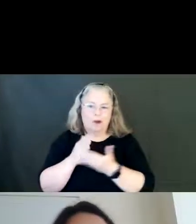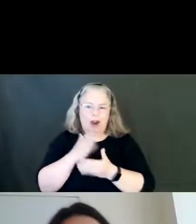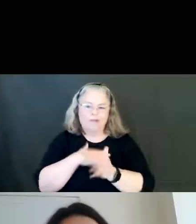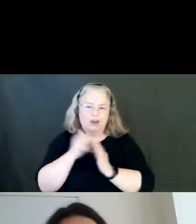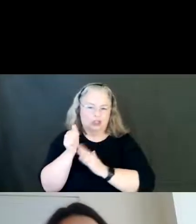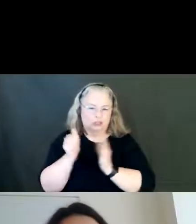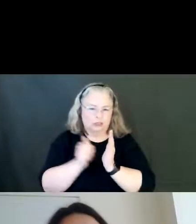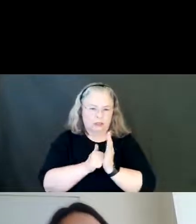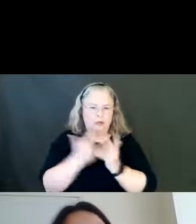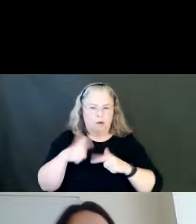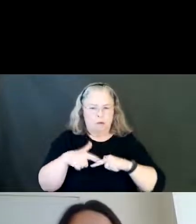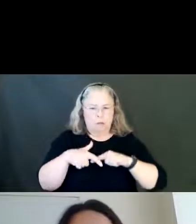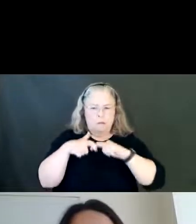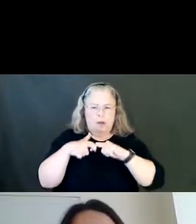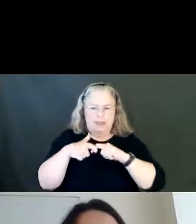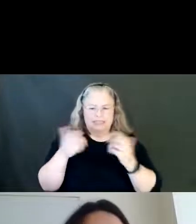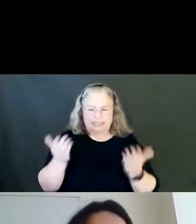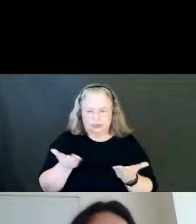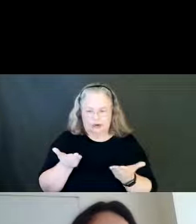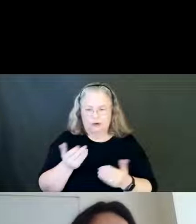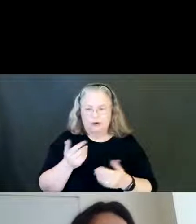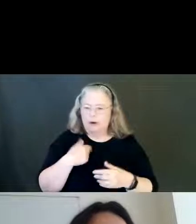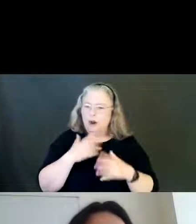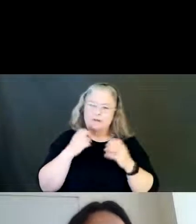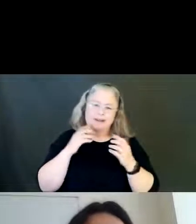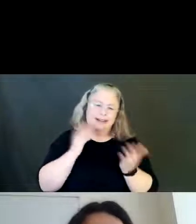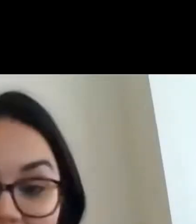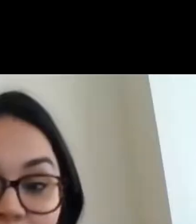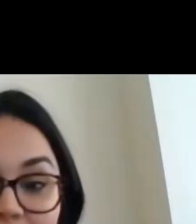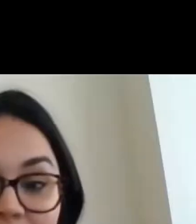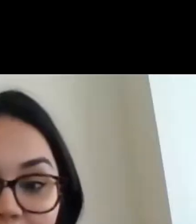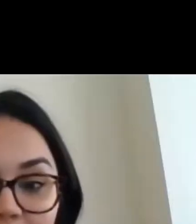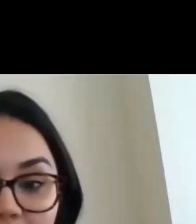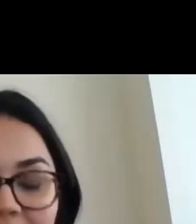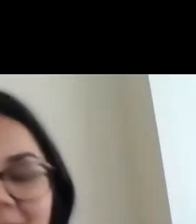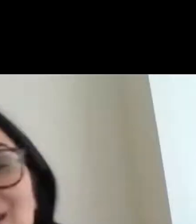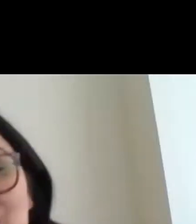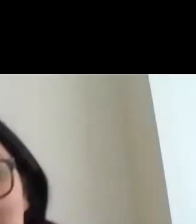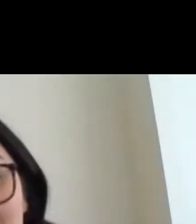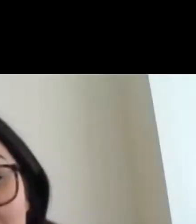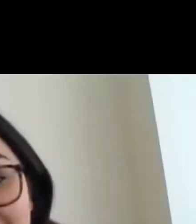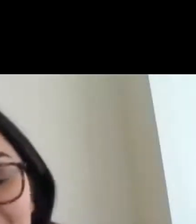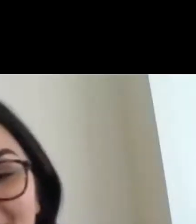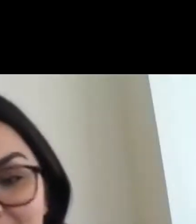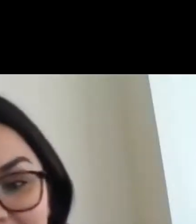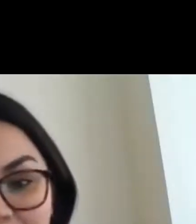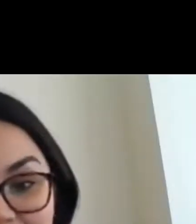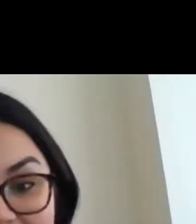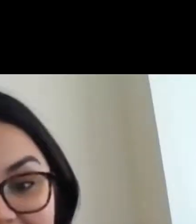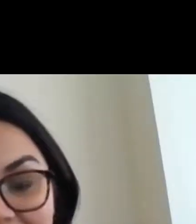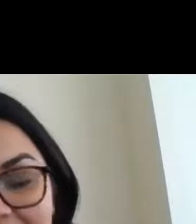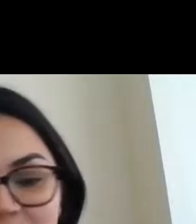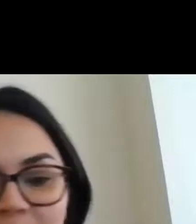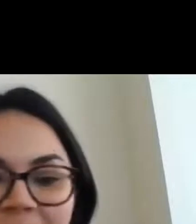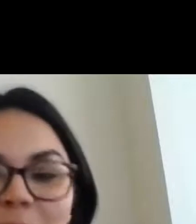we'll go ahead and pause here. Again, we will have so much opportunity to be able to gather this information. So I'm going to go ahead and pass it back to